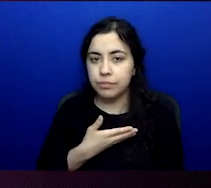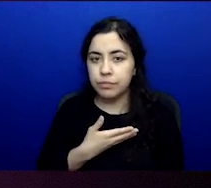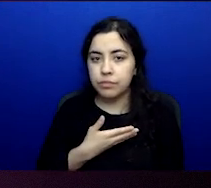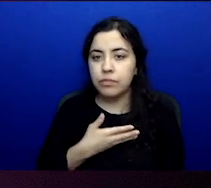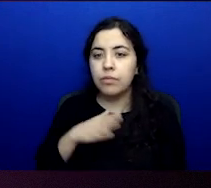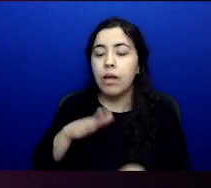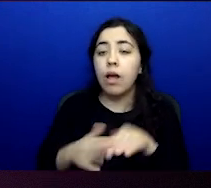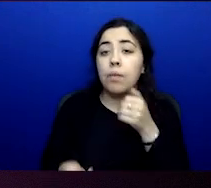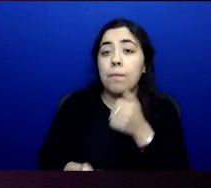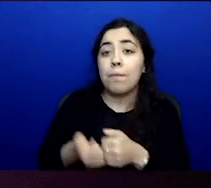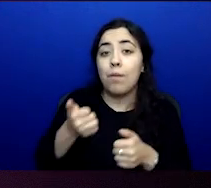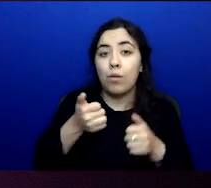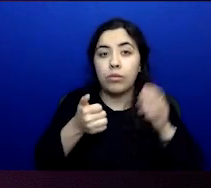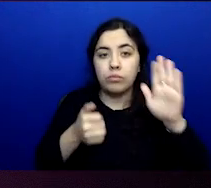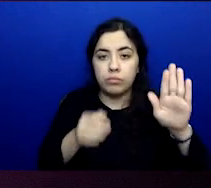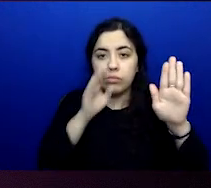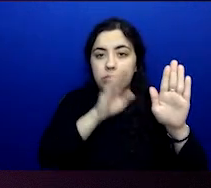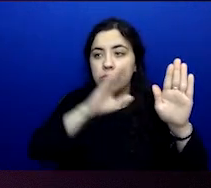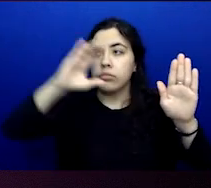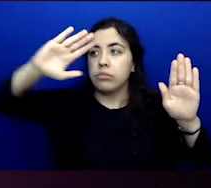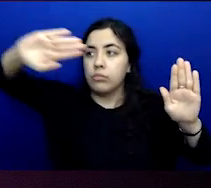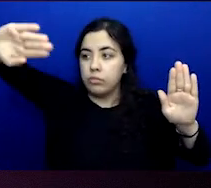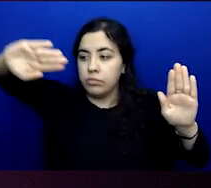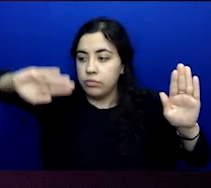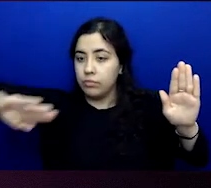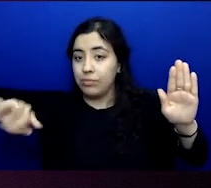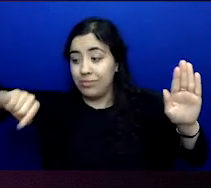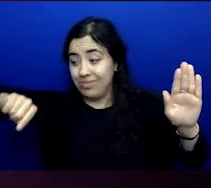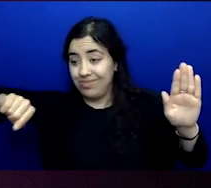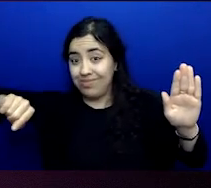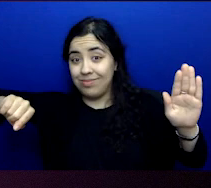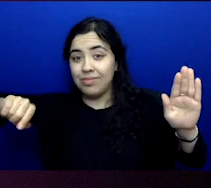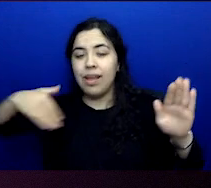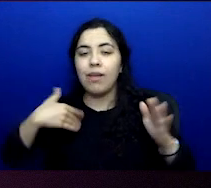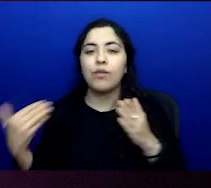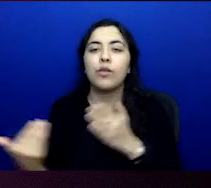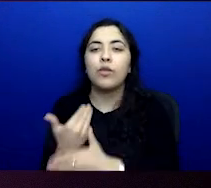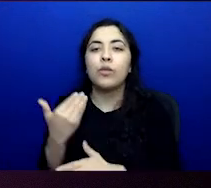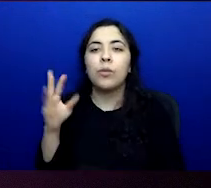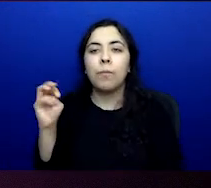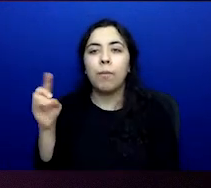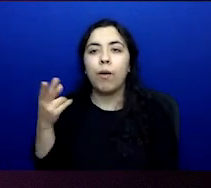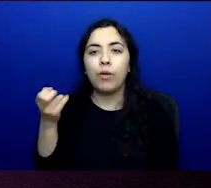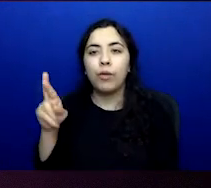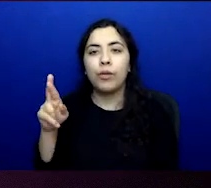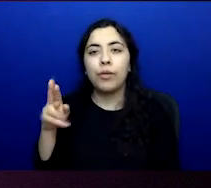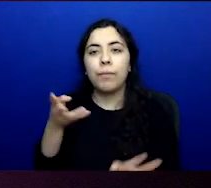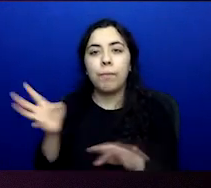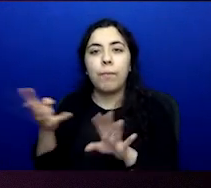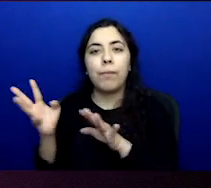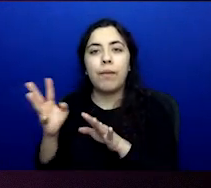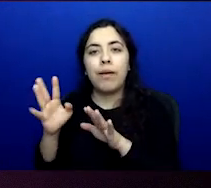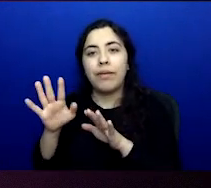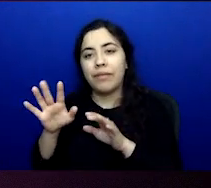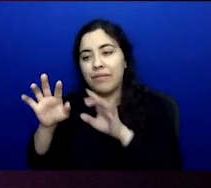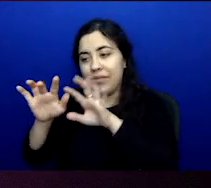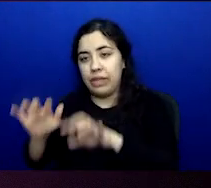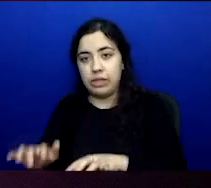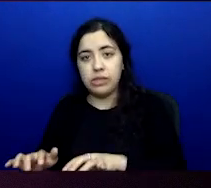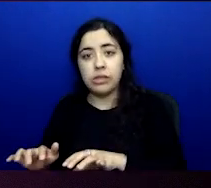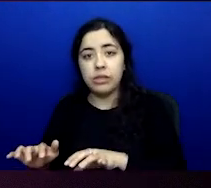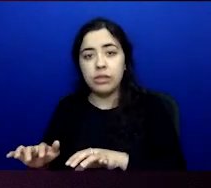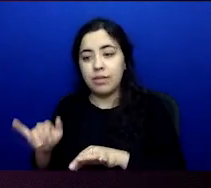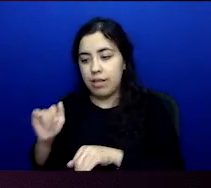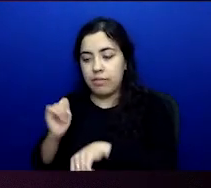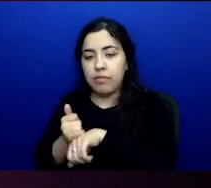on the most right, you'll see that we have now a new modular pipeline field that will list all the defined modular pipelines on that